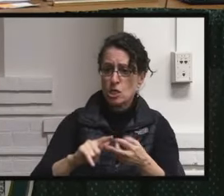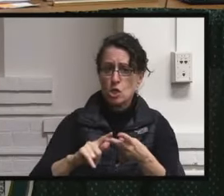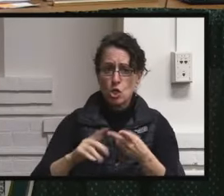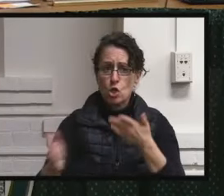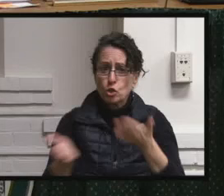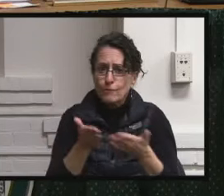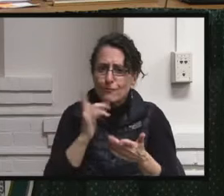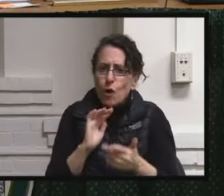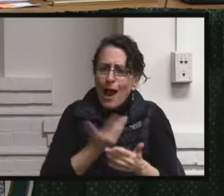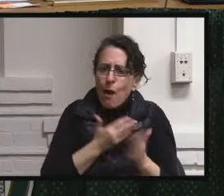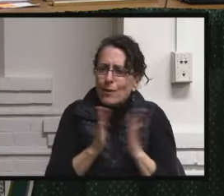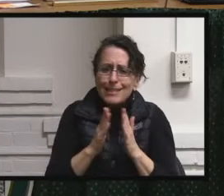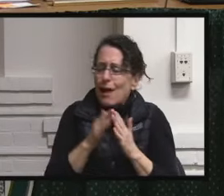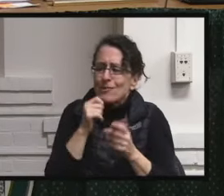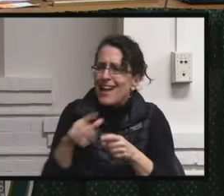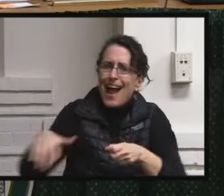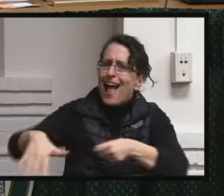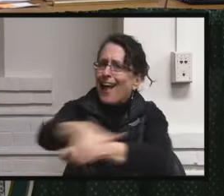town of Brattleboro.